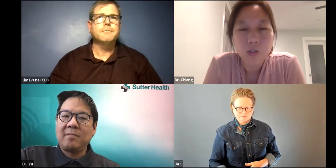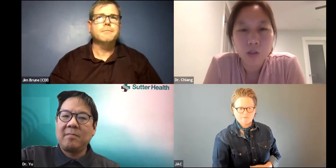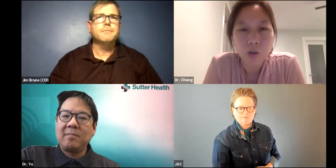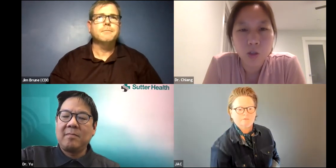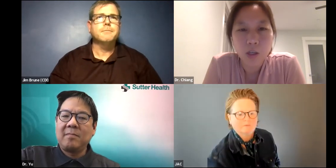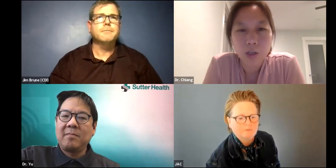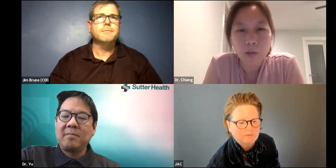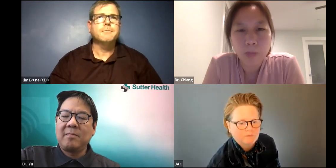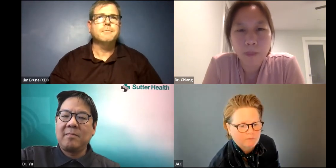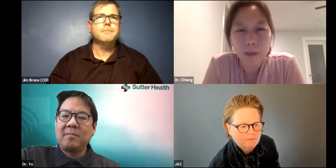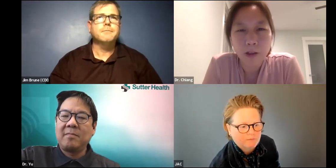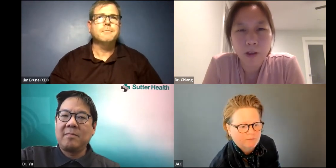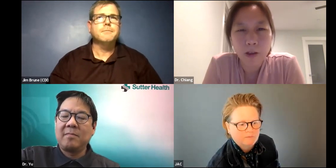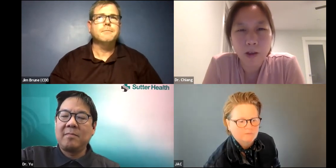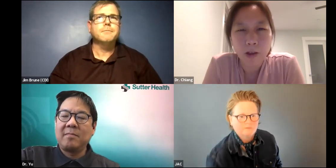So